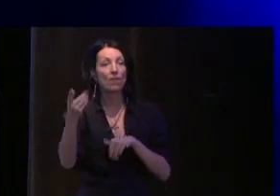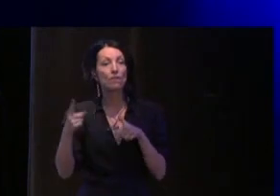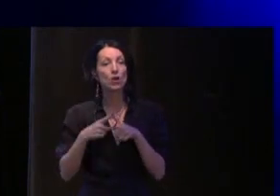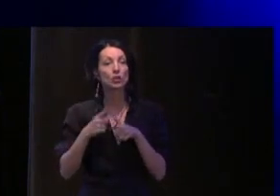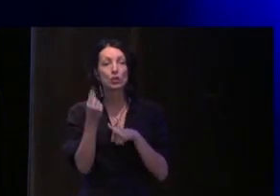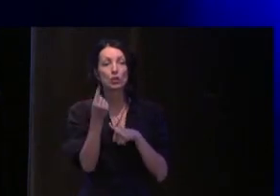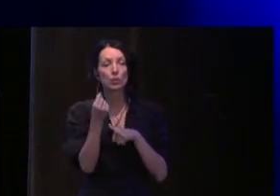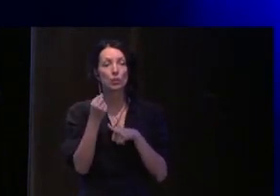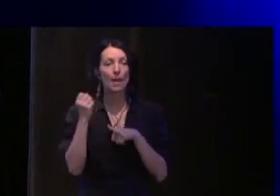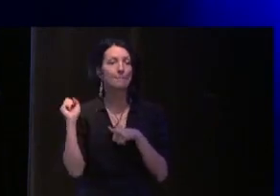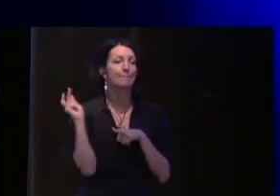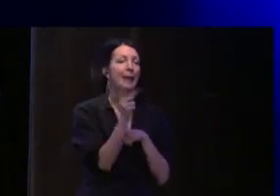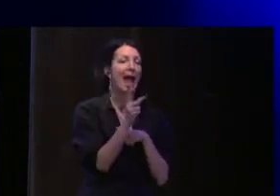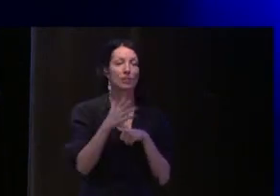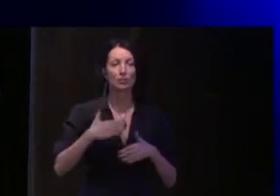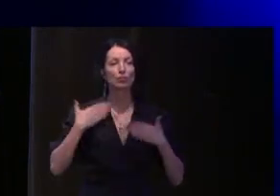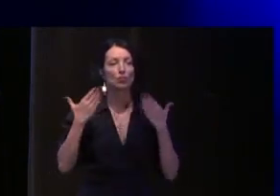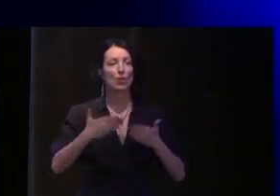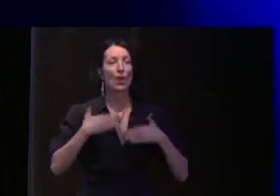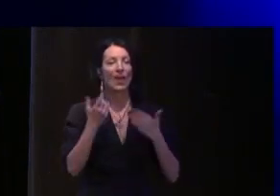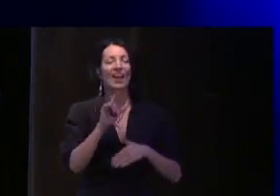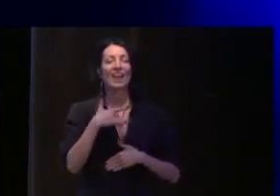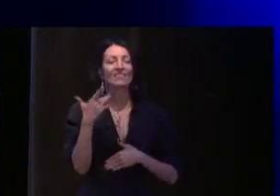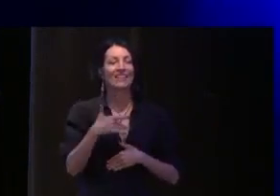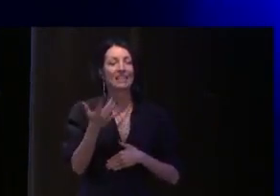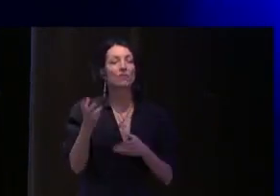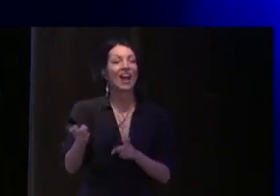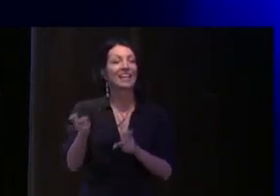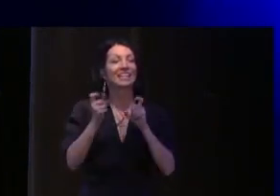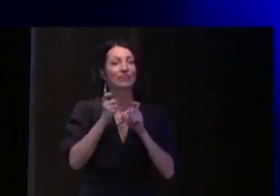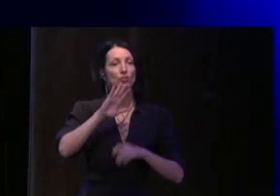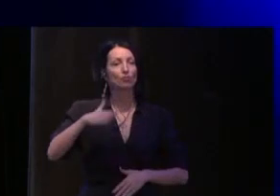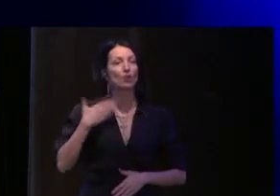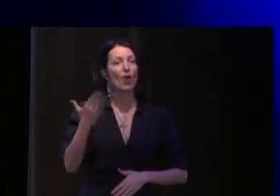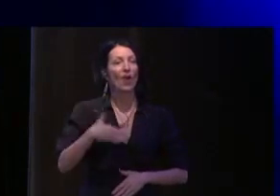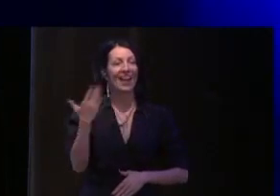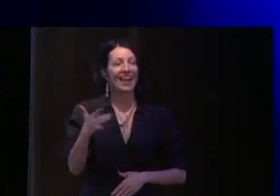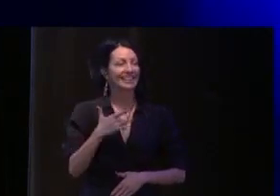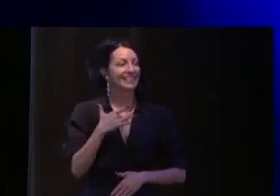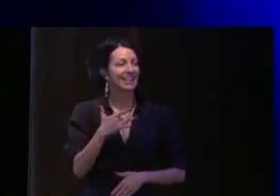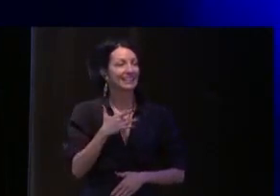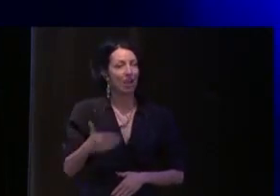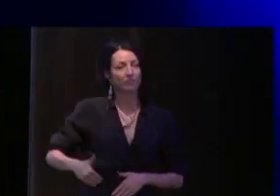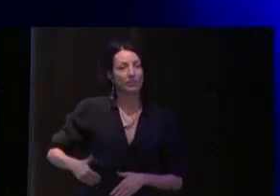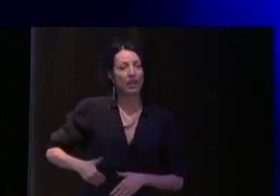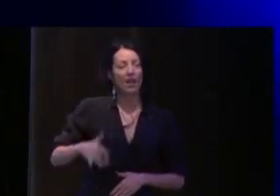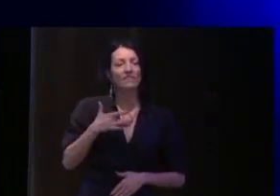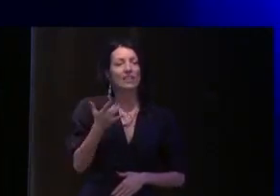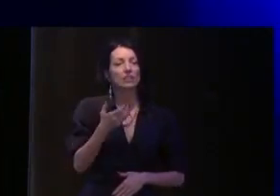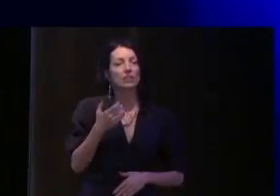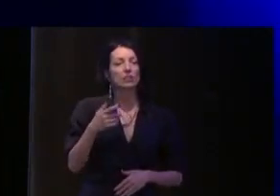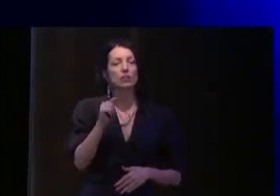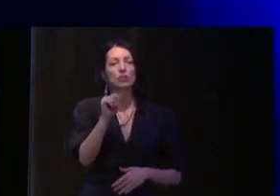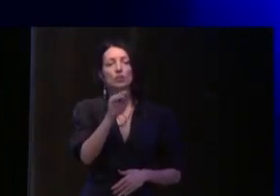to return to joy. You want to get a real sense of what brings you joy, and you want to get a real sense of that feeling tone of